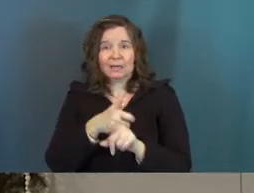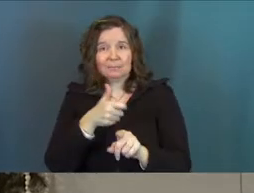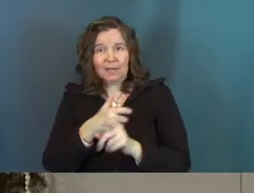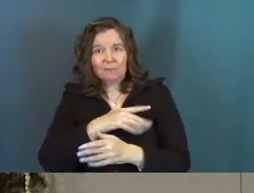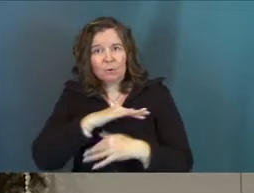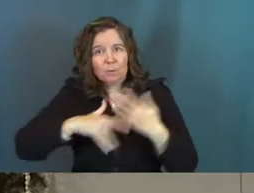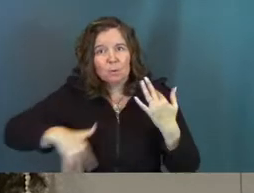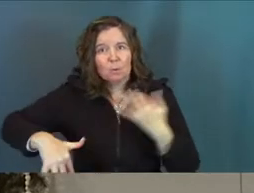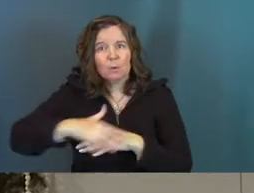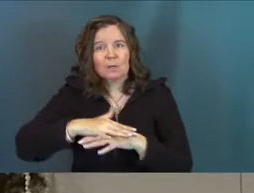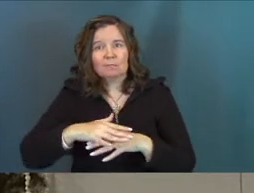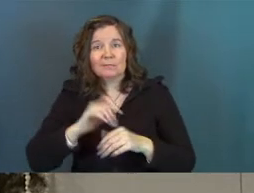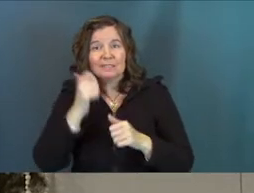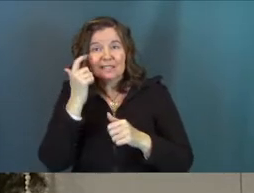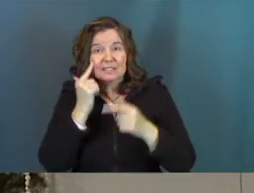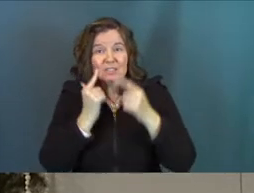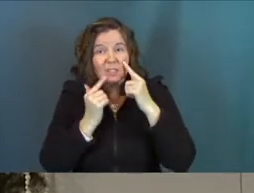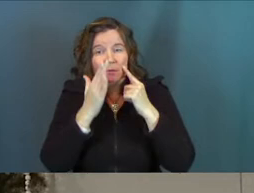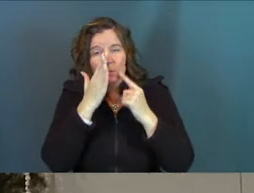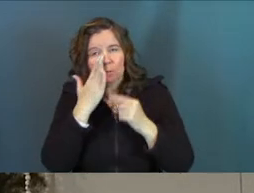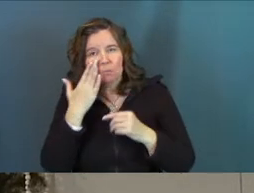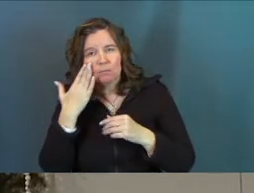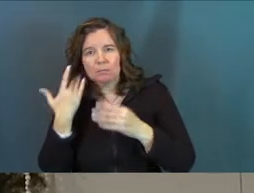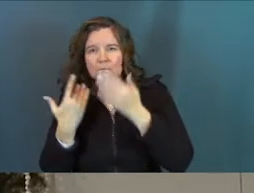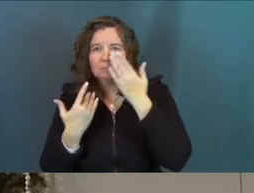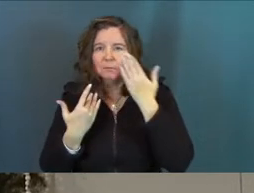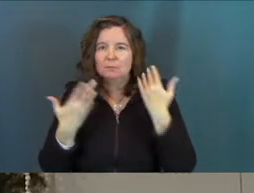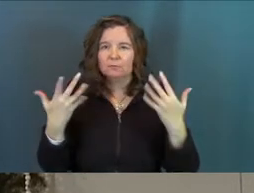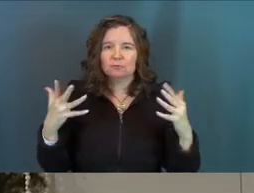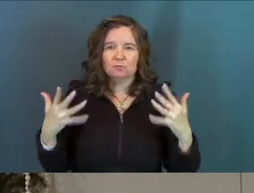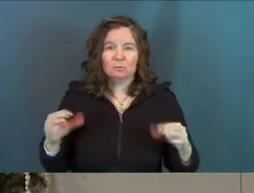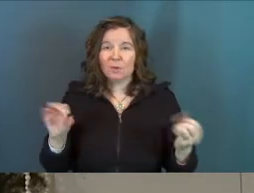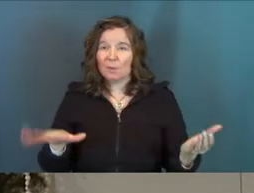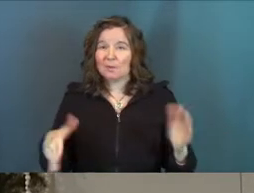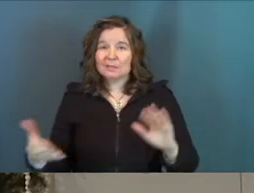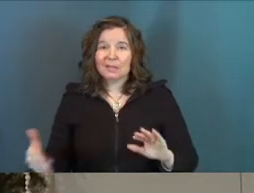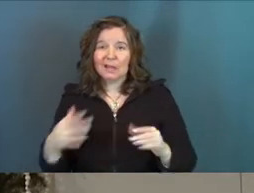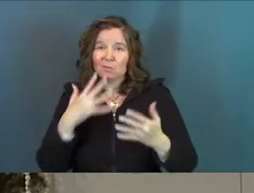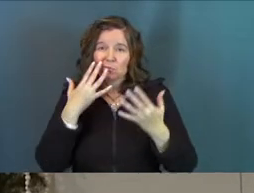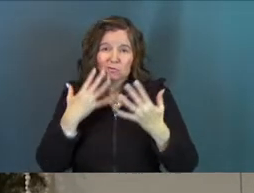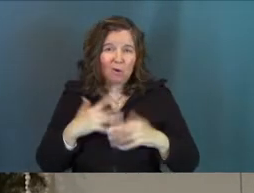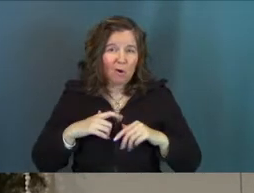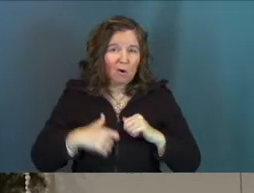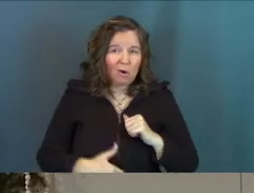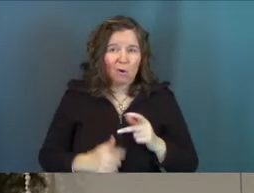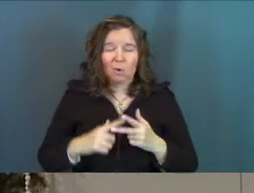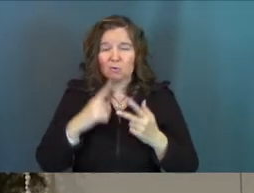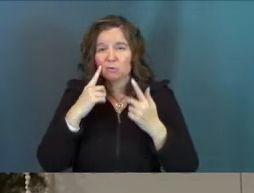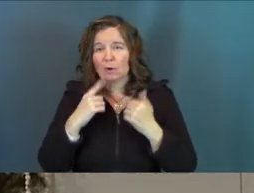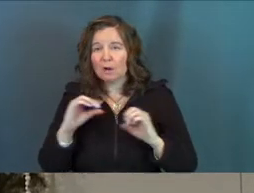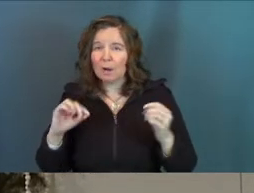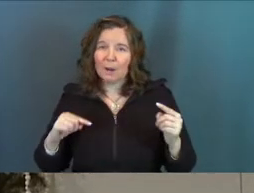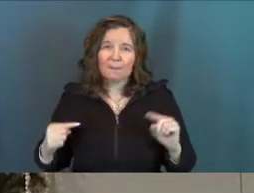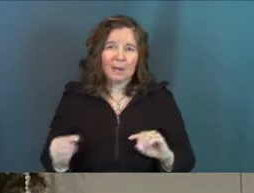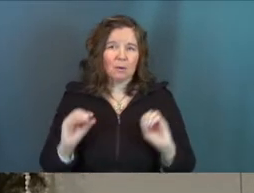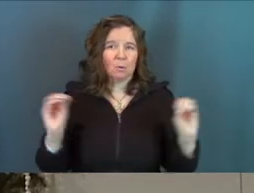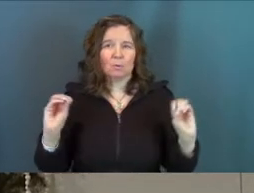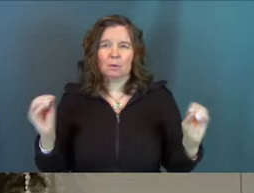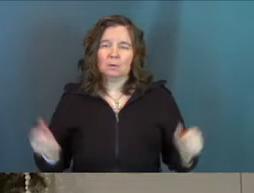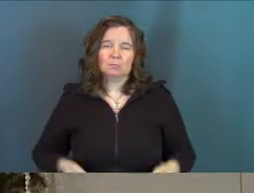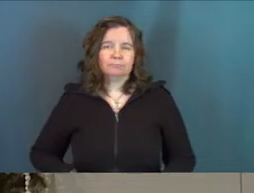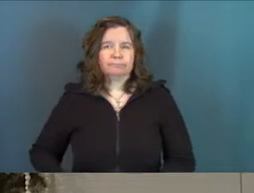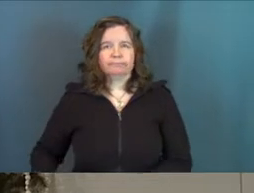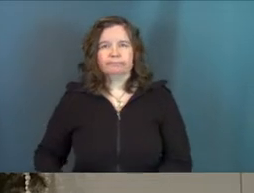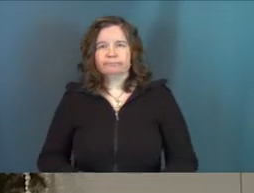with them. He will wipe away every tear from their eyes, and there will be no more death or sorrow or crying or pain. All